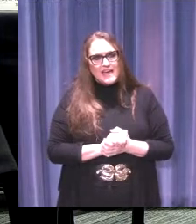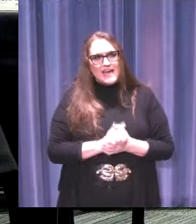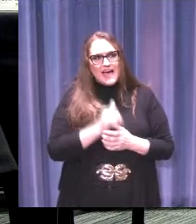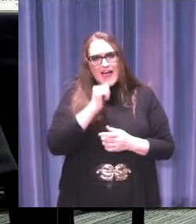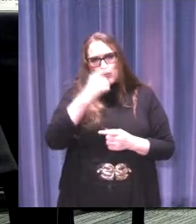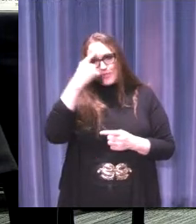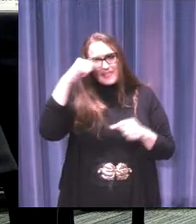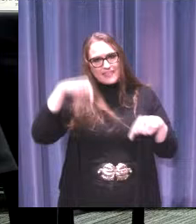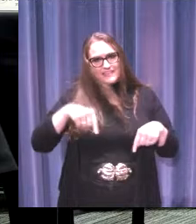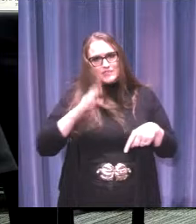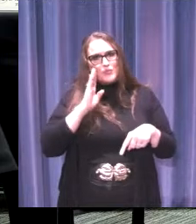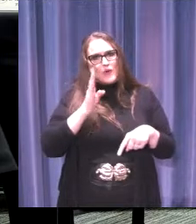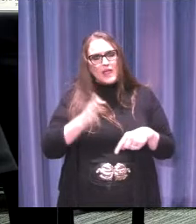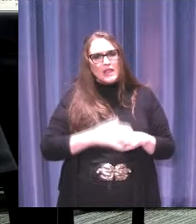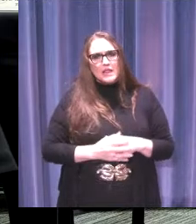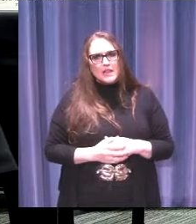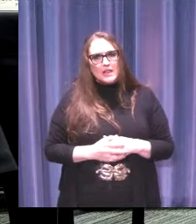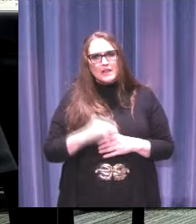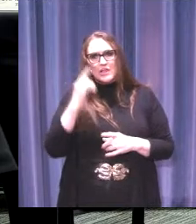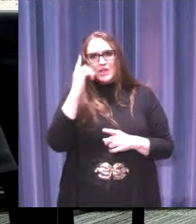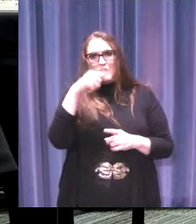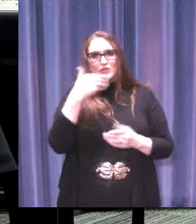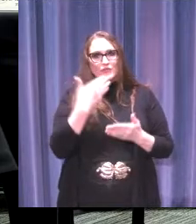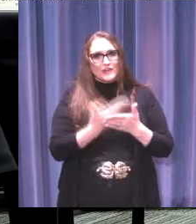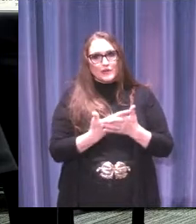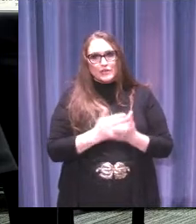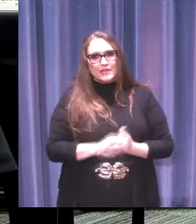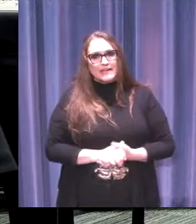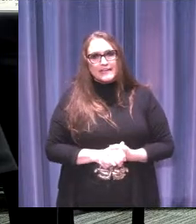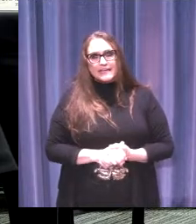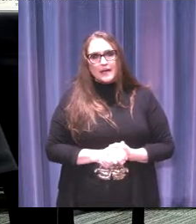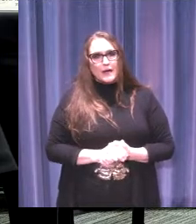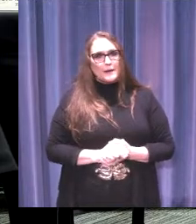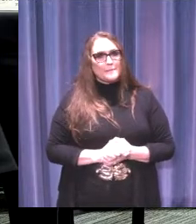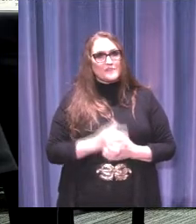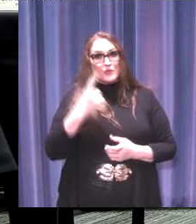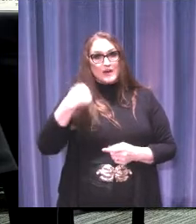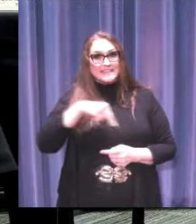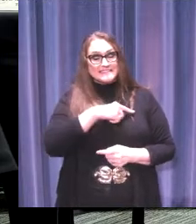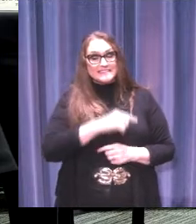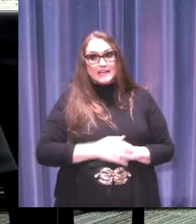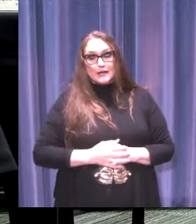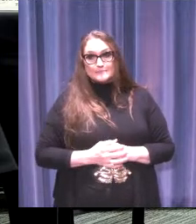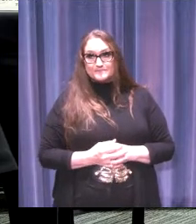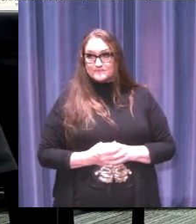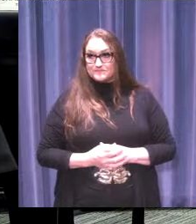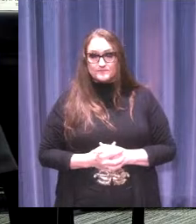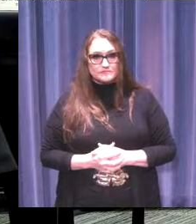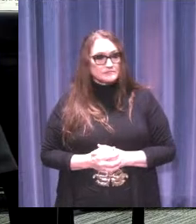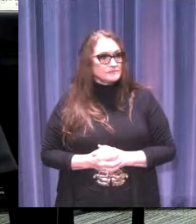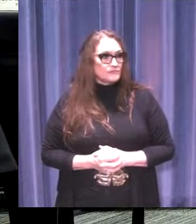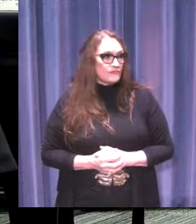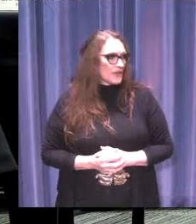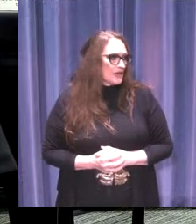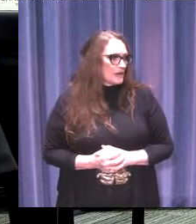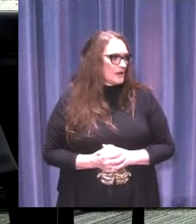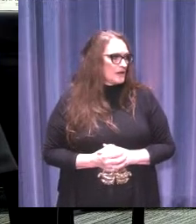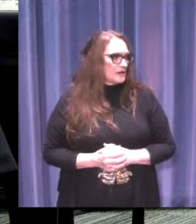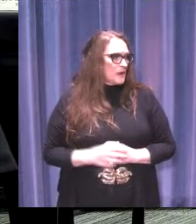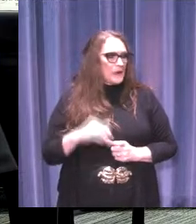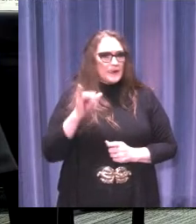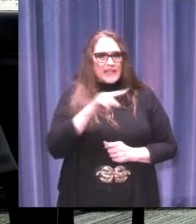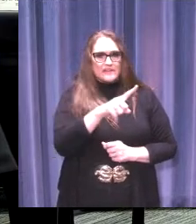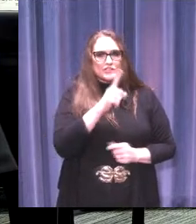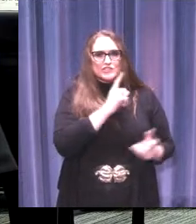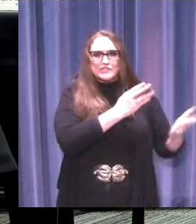think this will look very good for us. or for, if she's